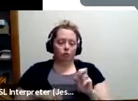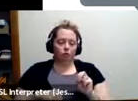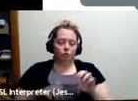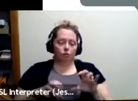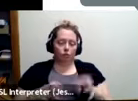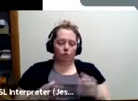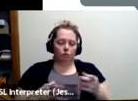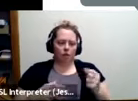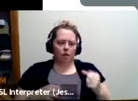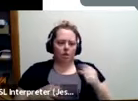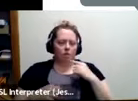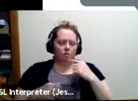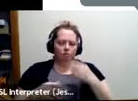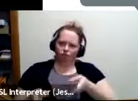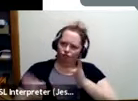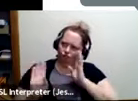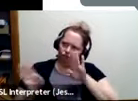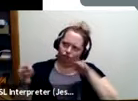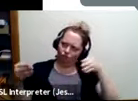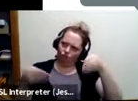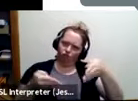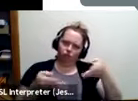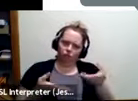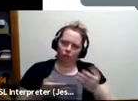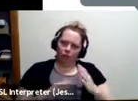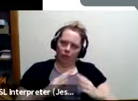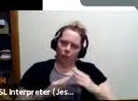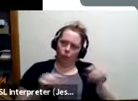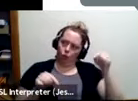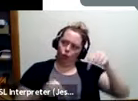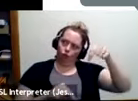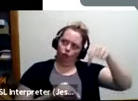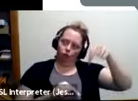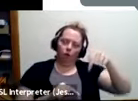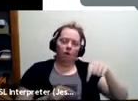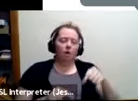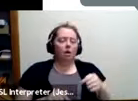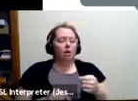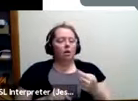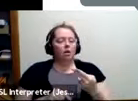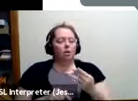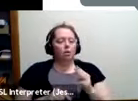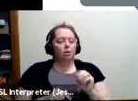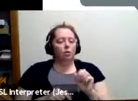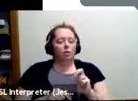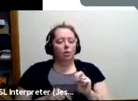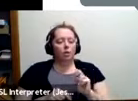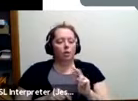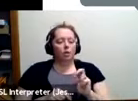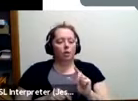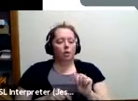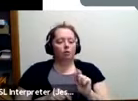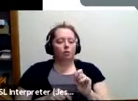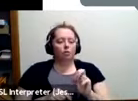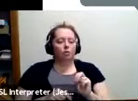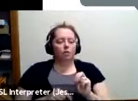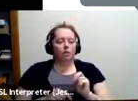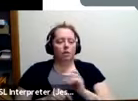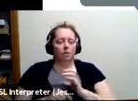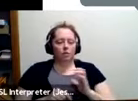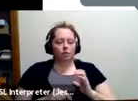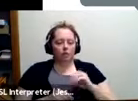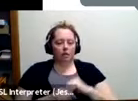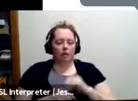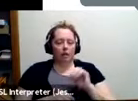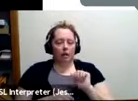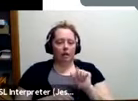complaint. I also want to mention Allegheny County Human Relations Commission. In Allegheny County, they also have